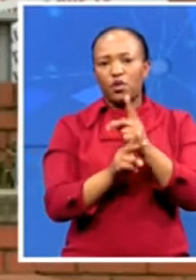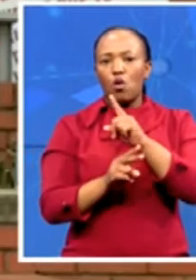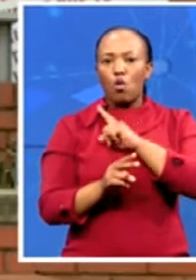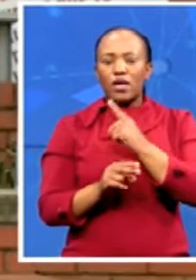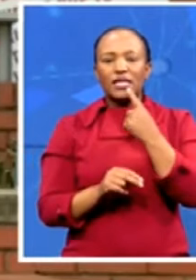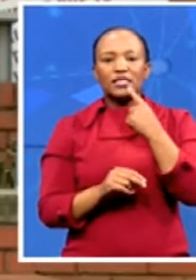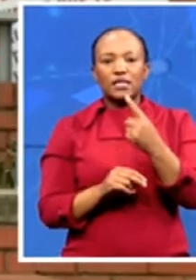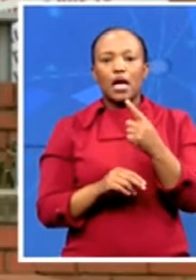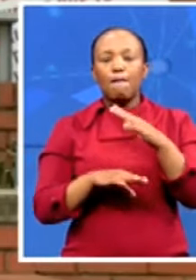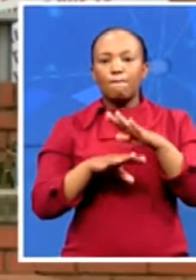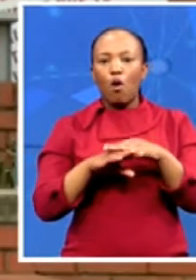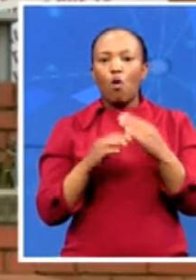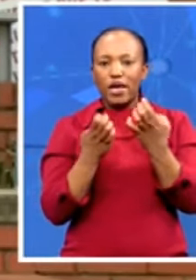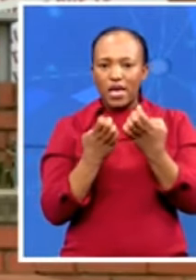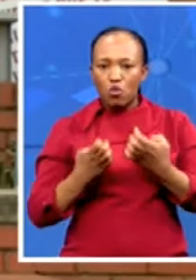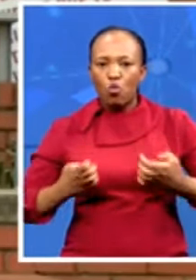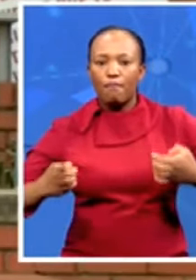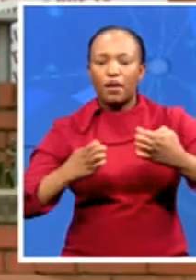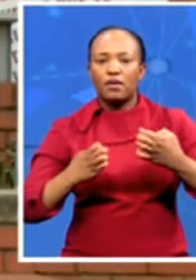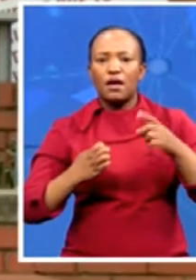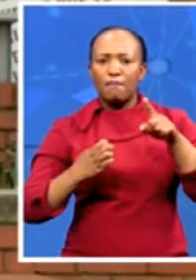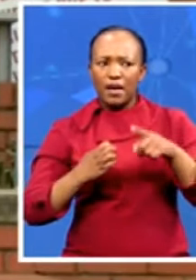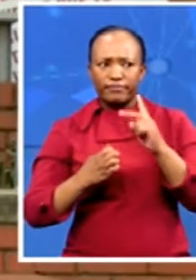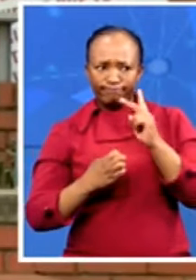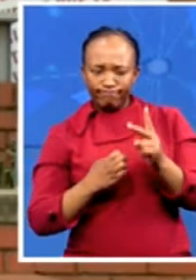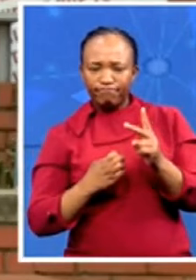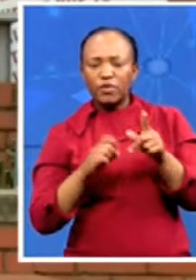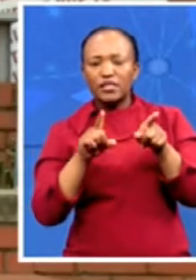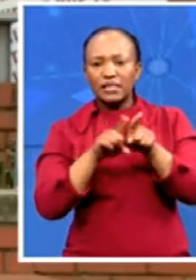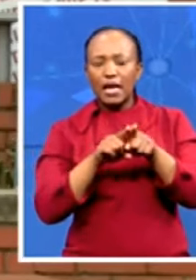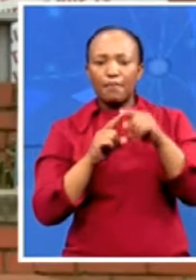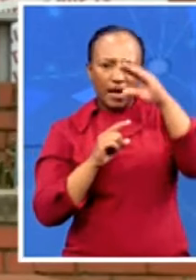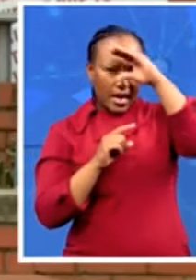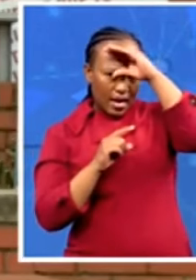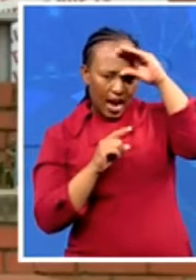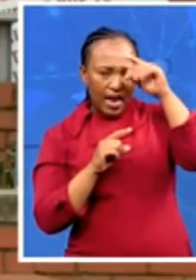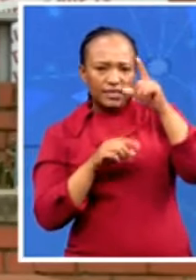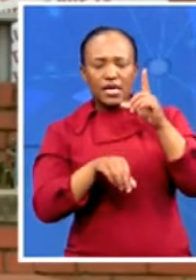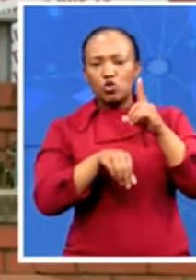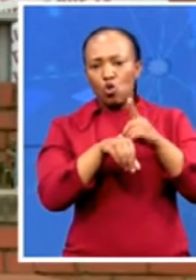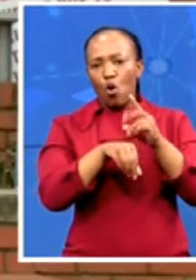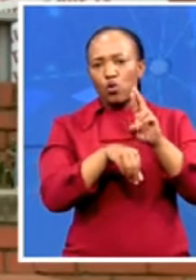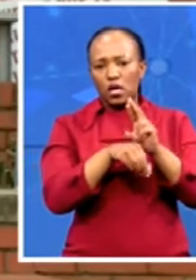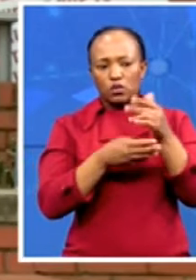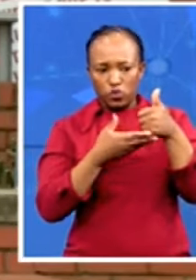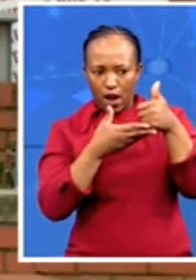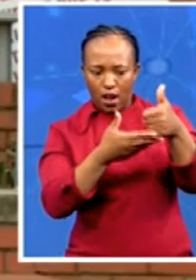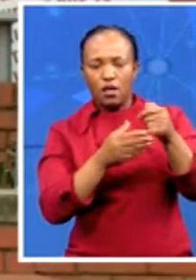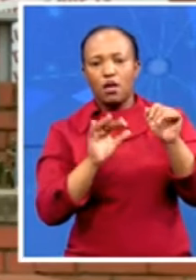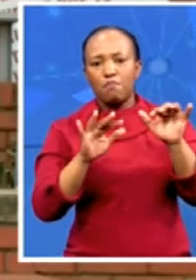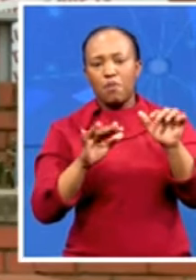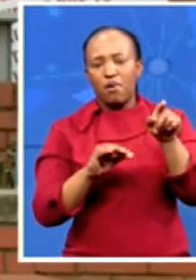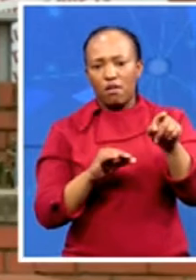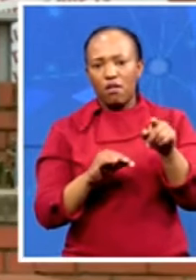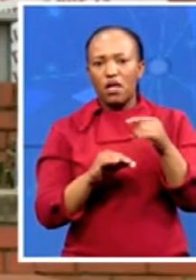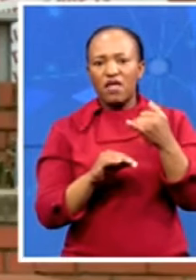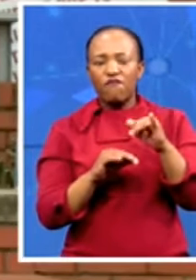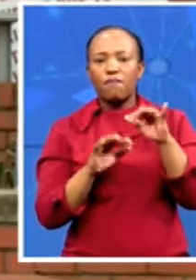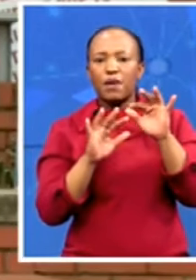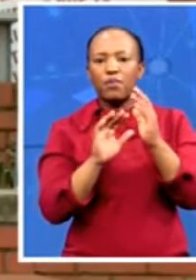more nurses and doctors so that they can help people that are coming to this hospital. Just today, it's one of the busiest days here in this